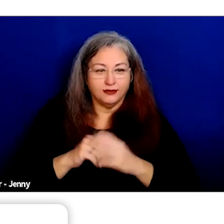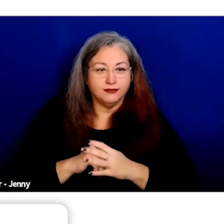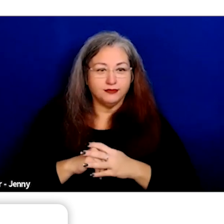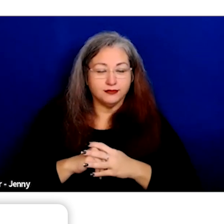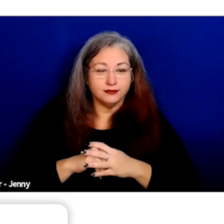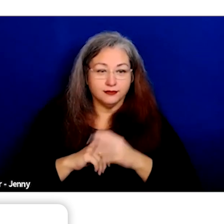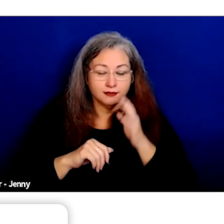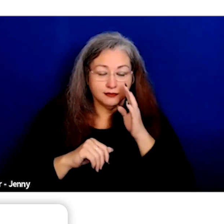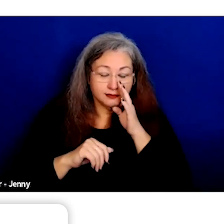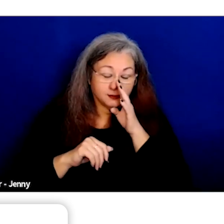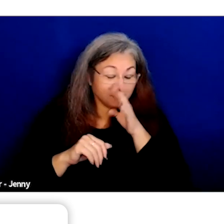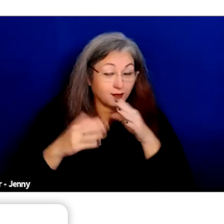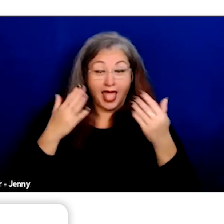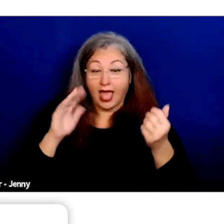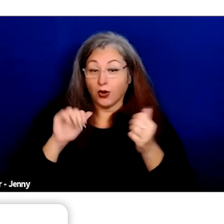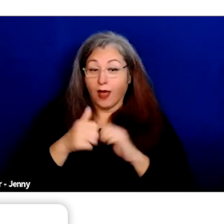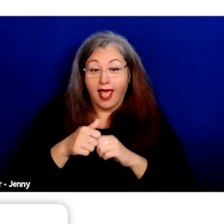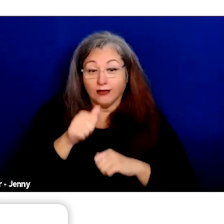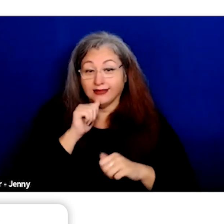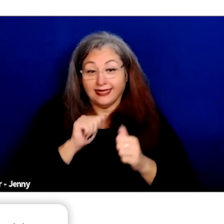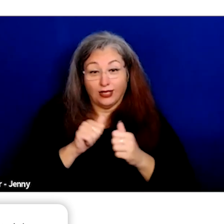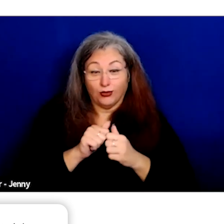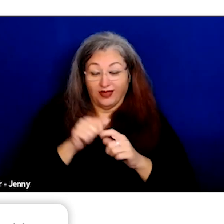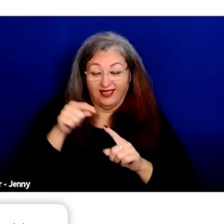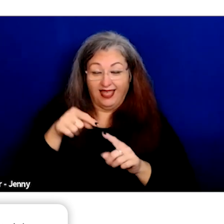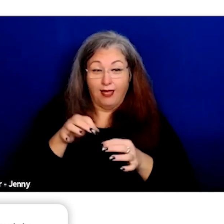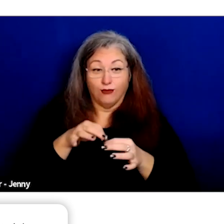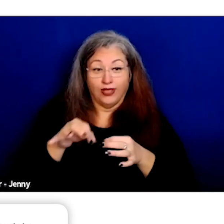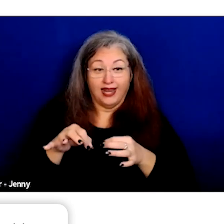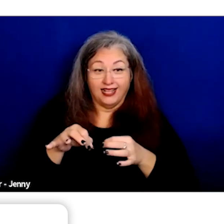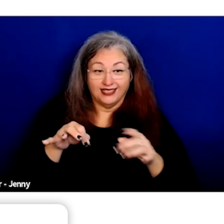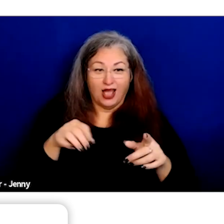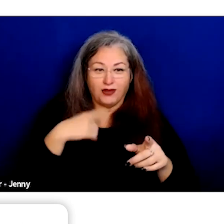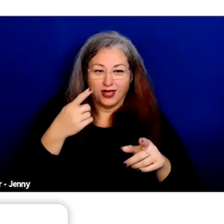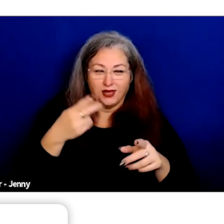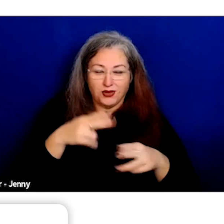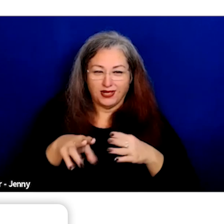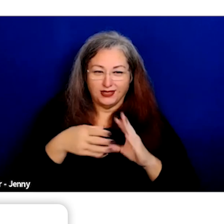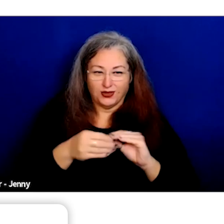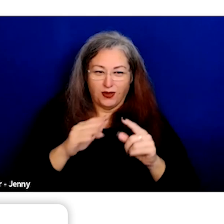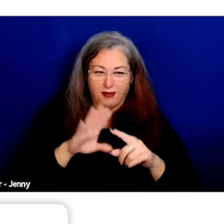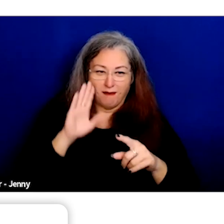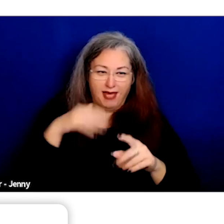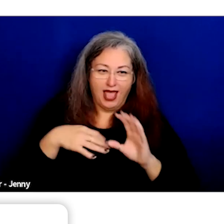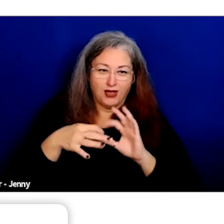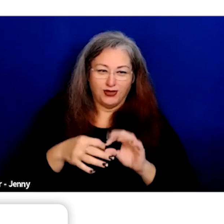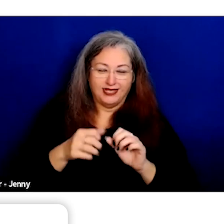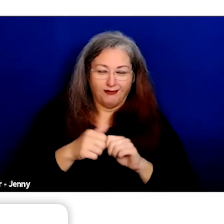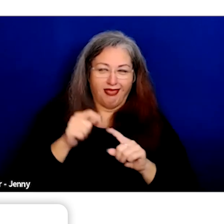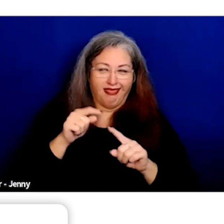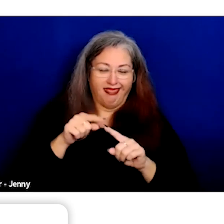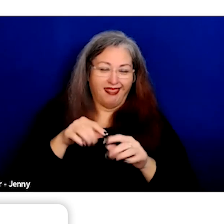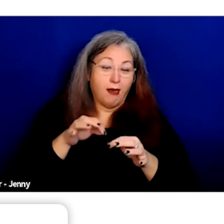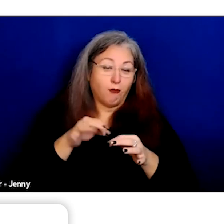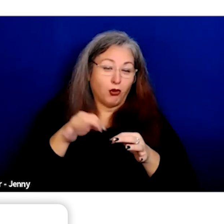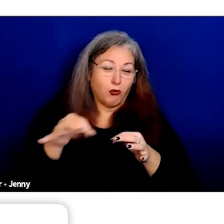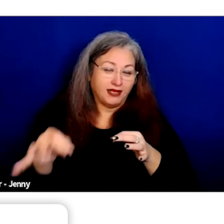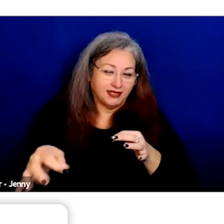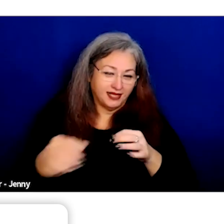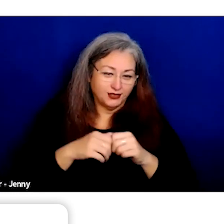You know, I don't know how to deal with procrastination. I'm going to tell you a quick story about my relationship with procrastination. For